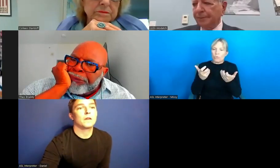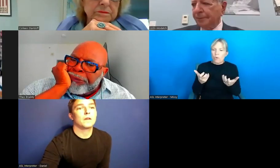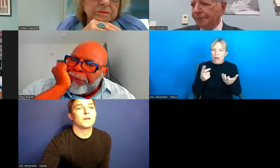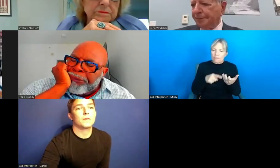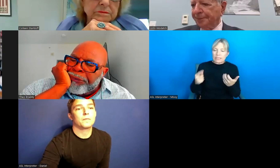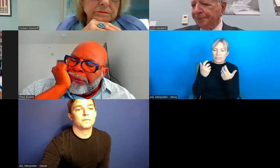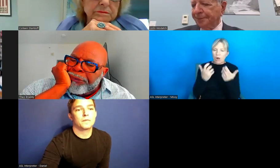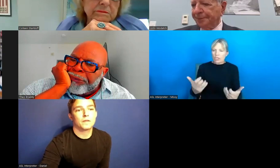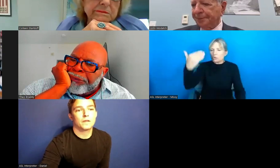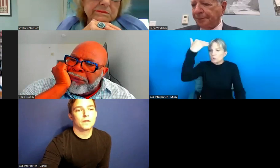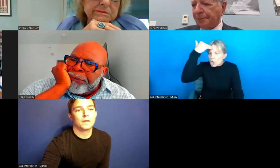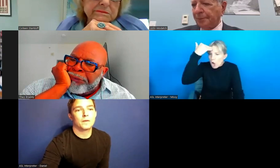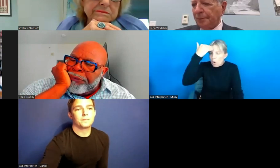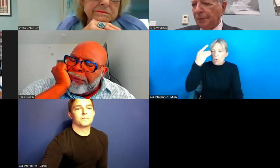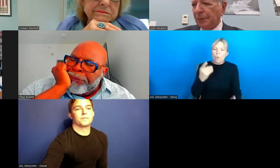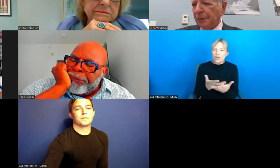audience to have,